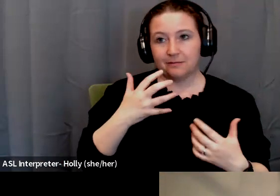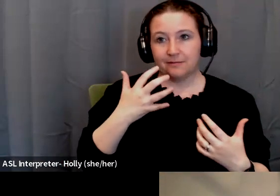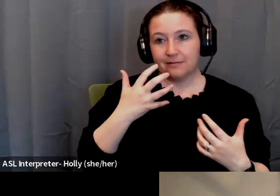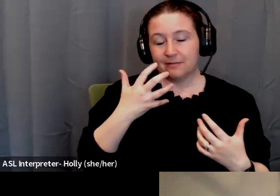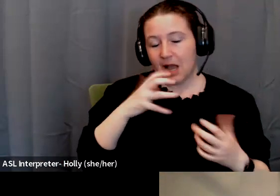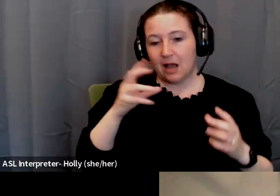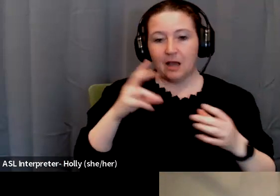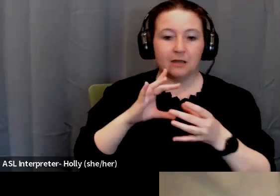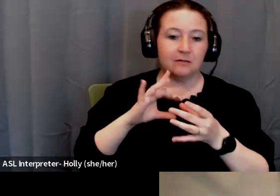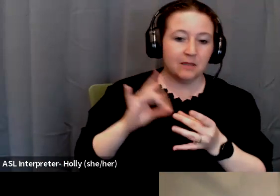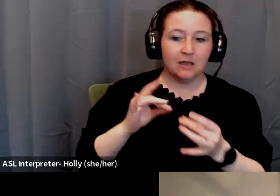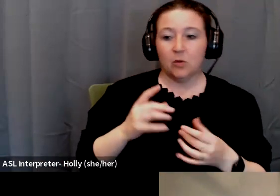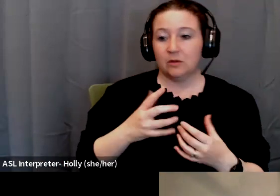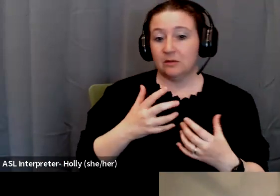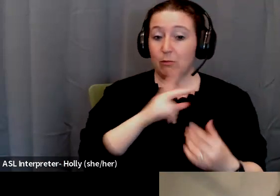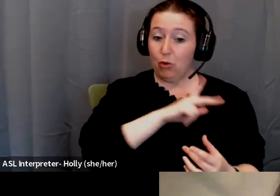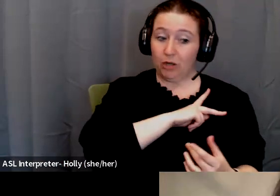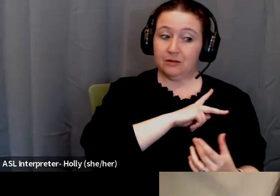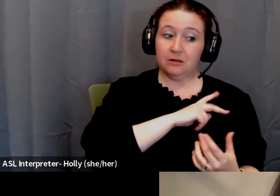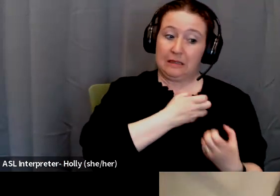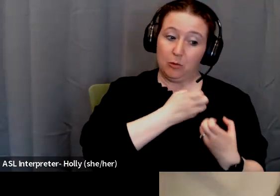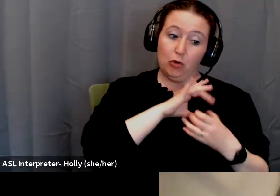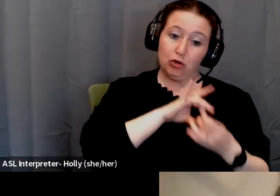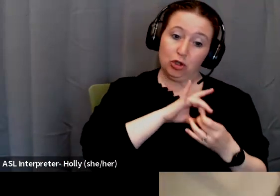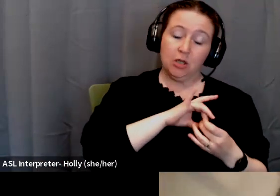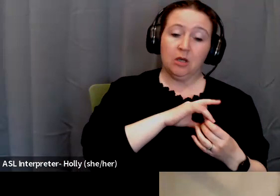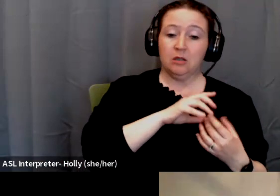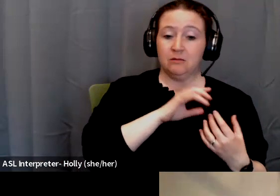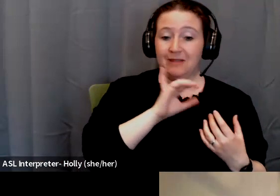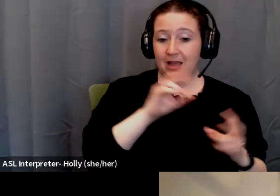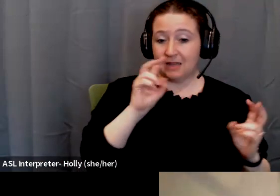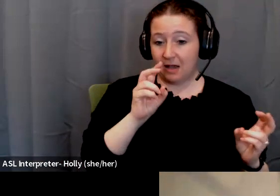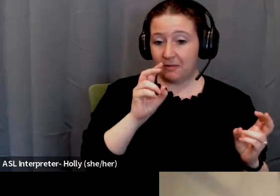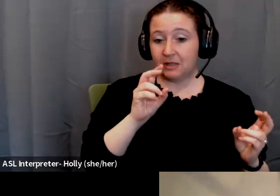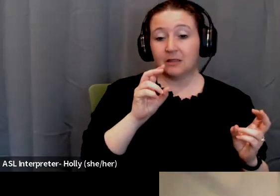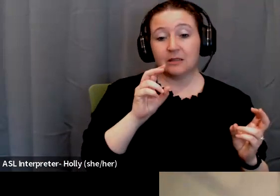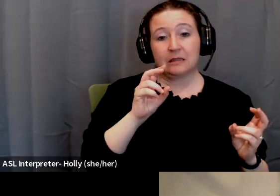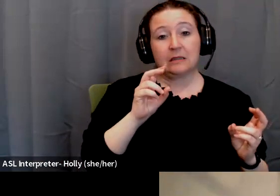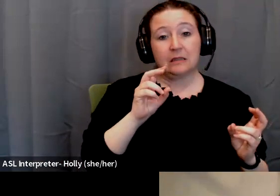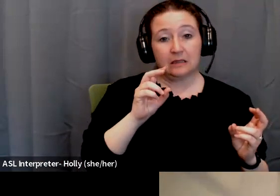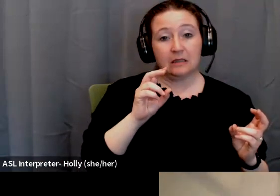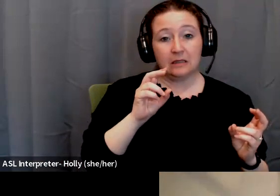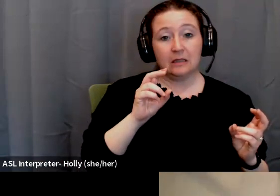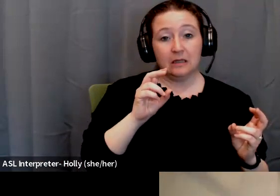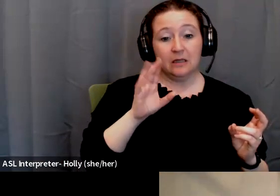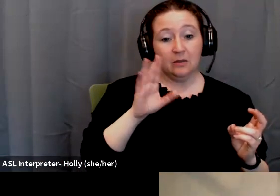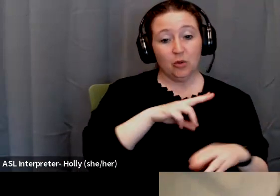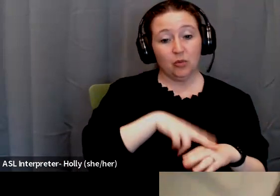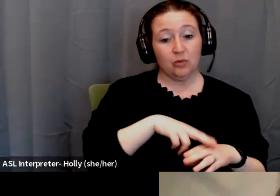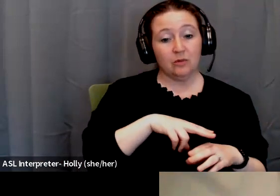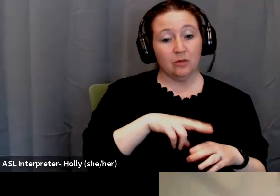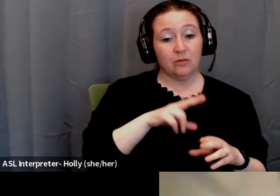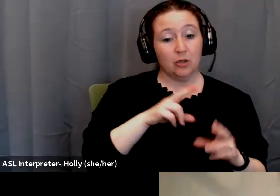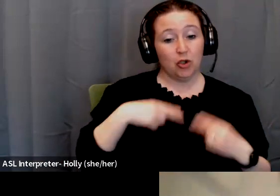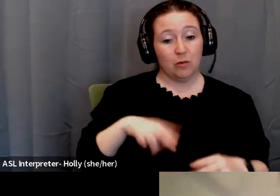personal topic that they're emotionally invested in, upset about, or whatever, you're going to get a normal human reaction, which is people are